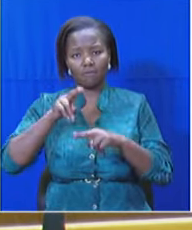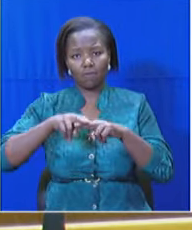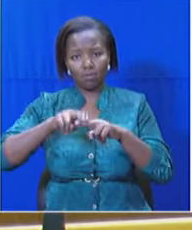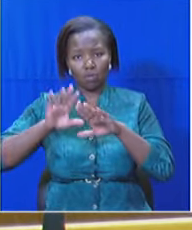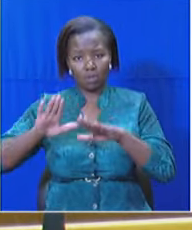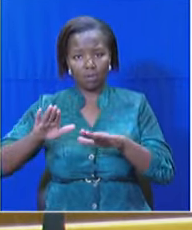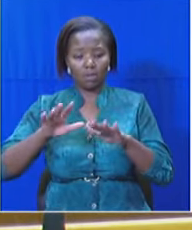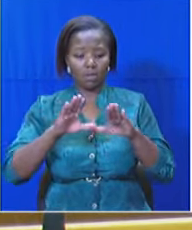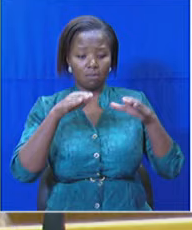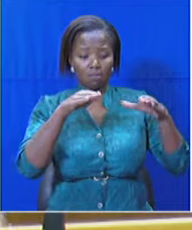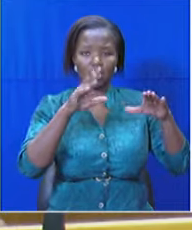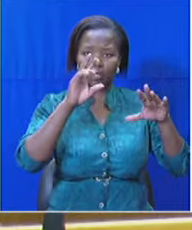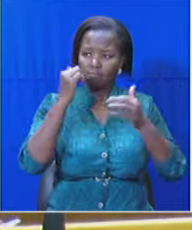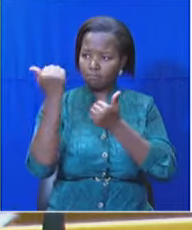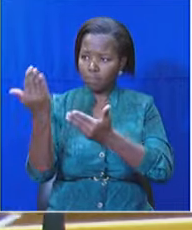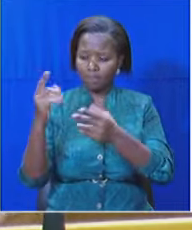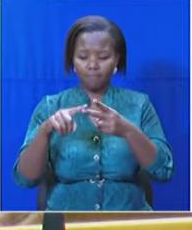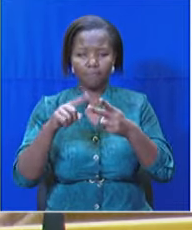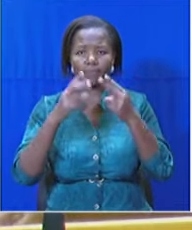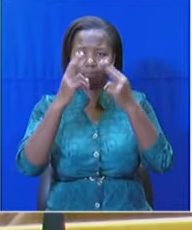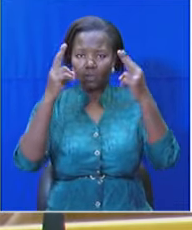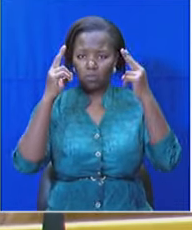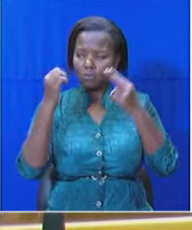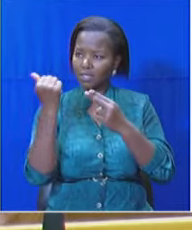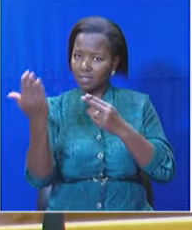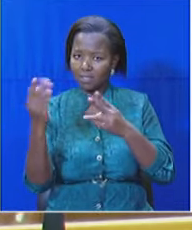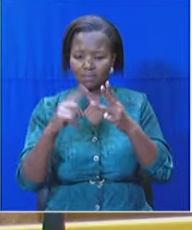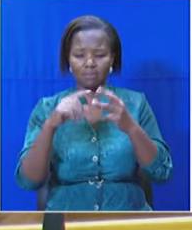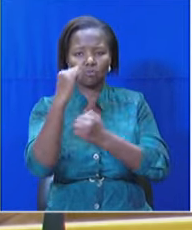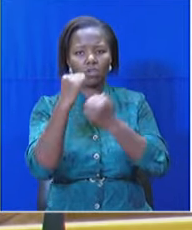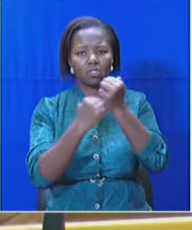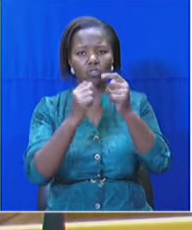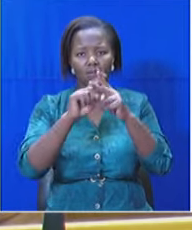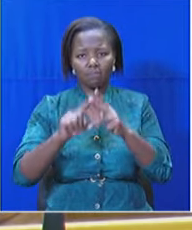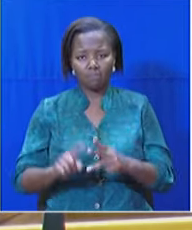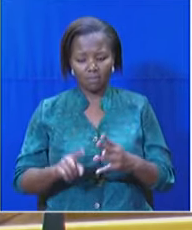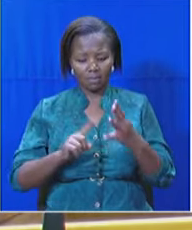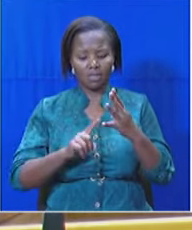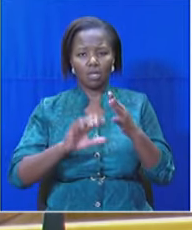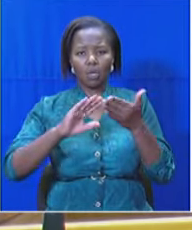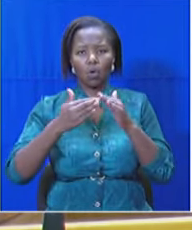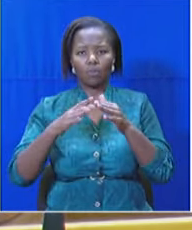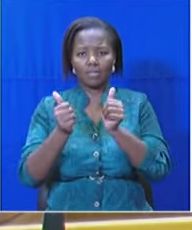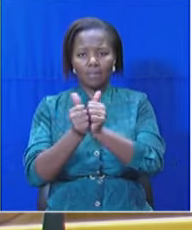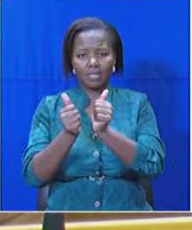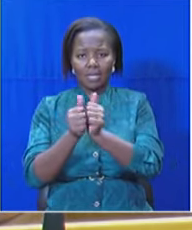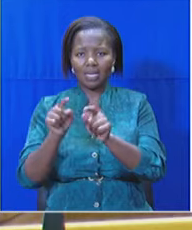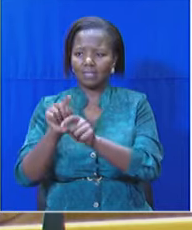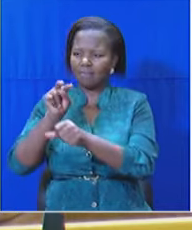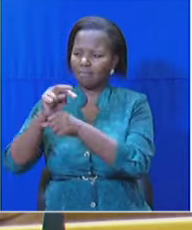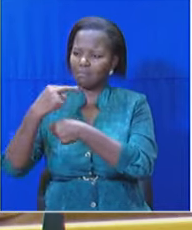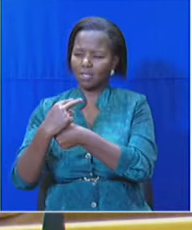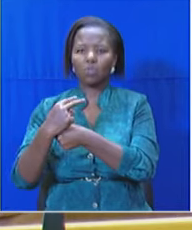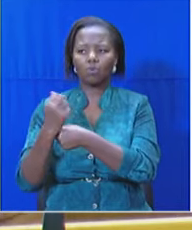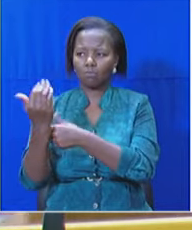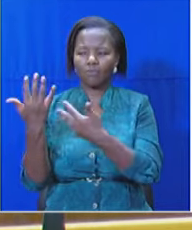from research organizations, academics, stakeholders, strategic partners and mentors, and most importantly, the